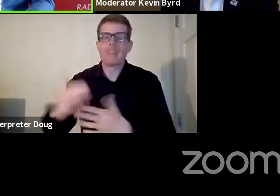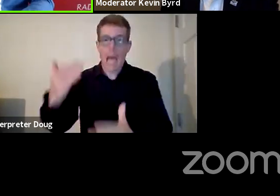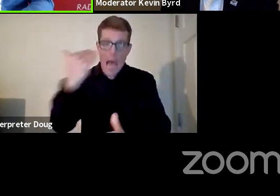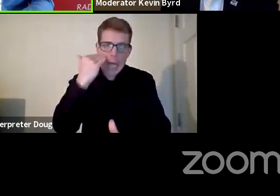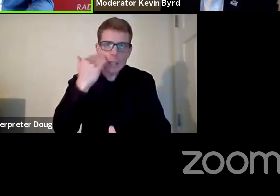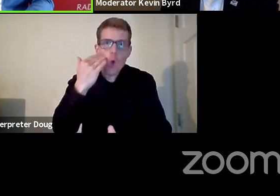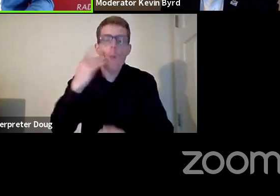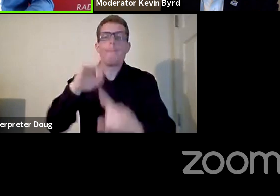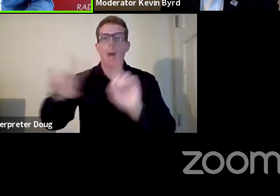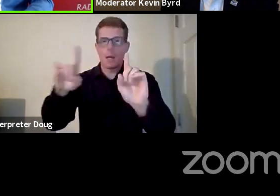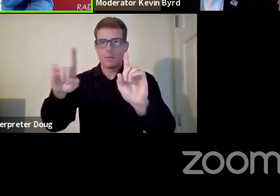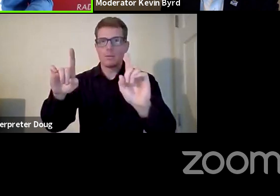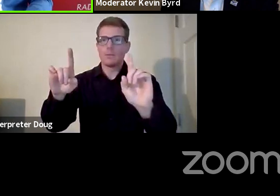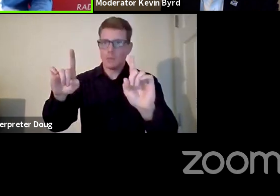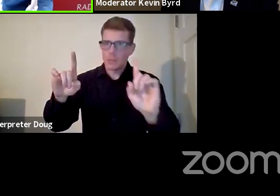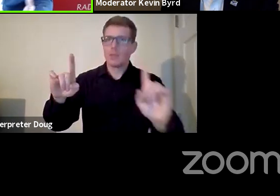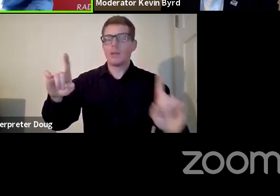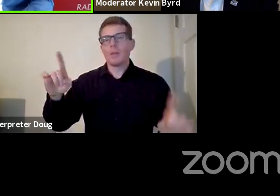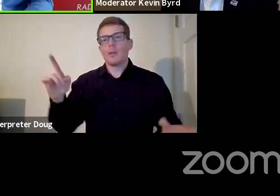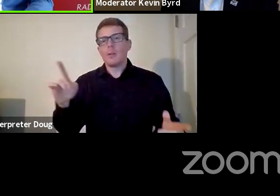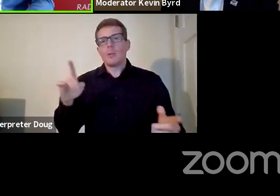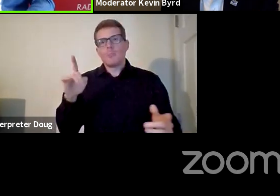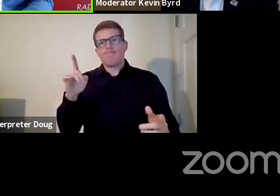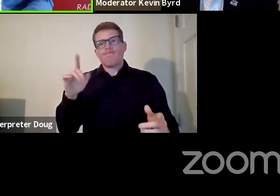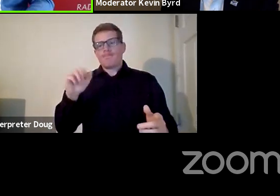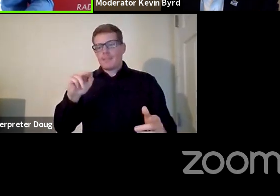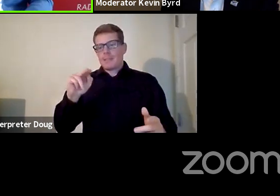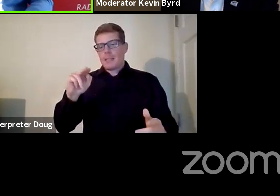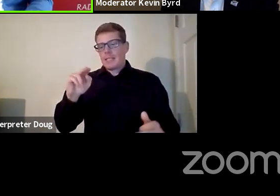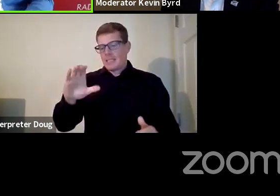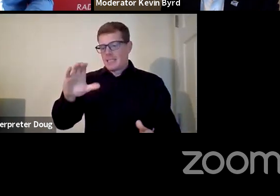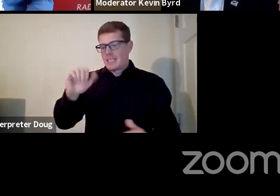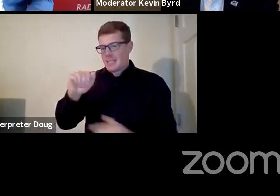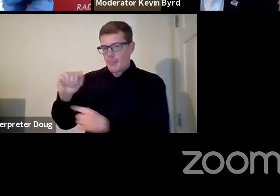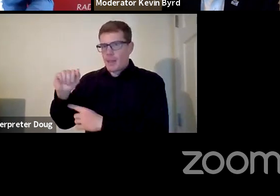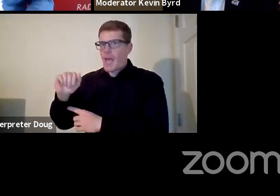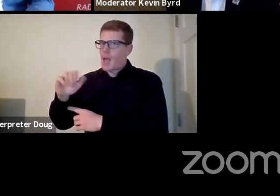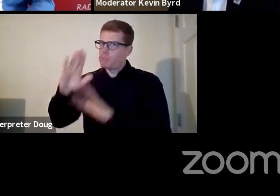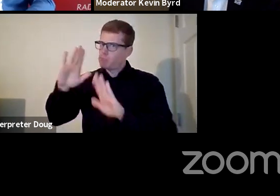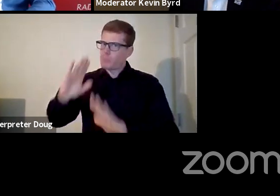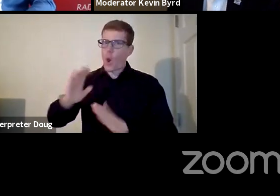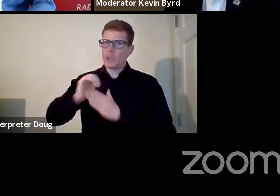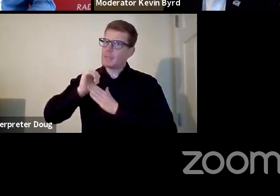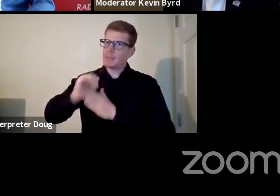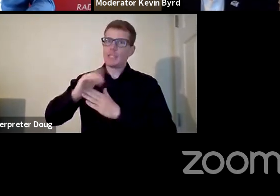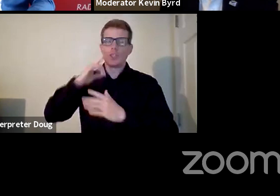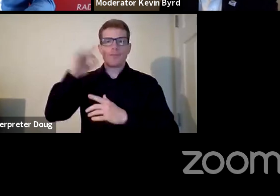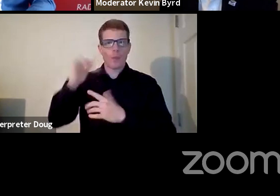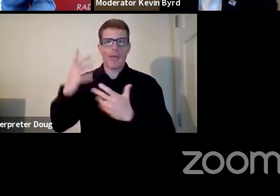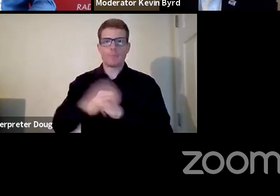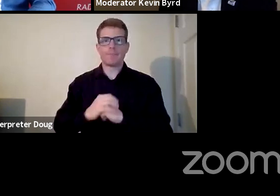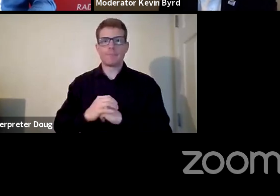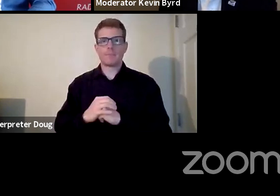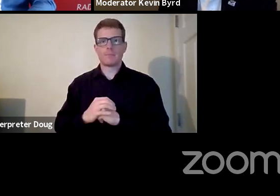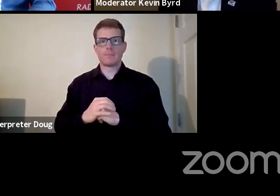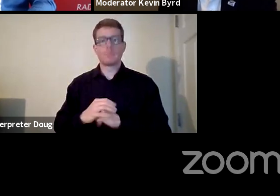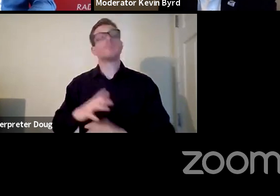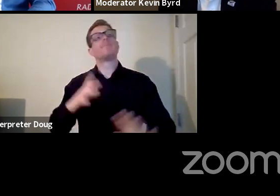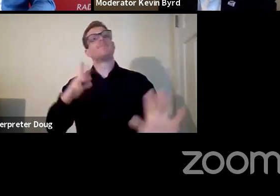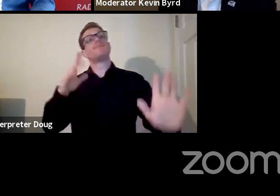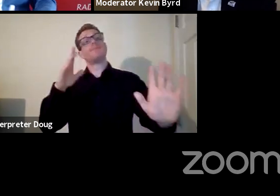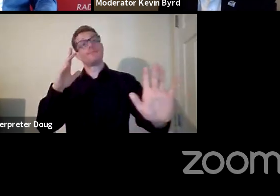that are probably going on with the ACC as well, providing great leadership. Yeah, I think exactly. I think I'm pretty